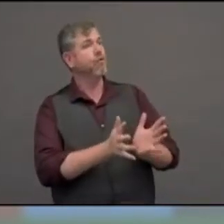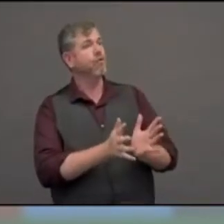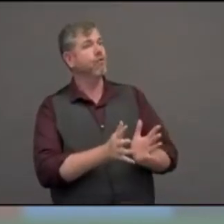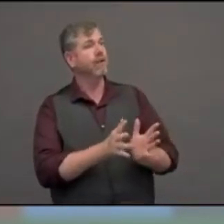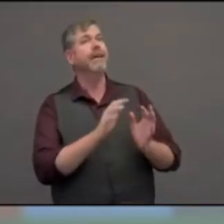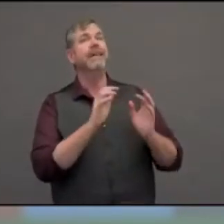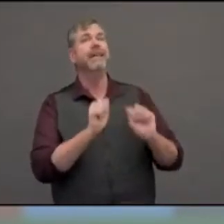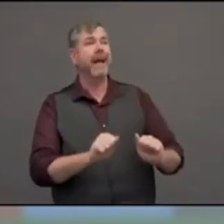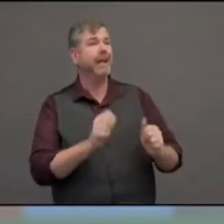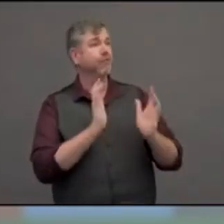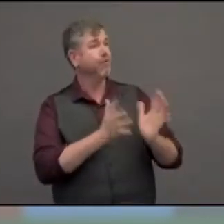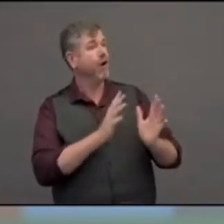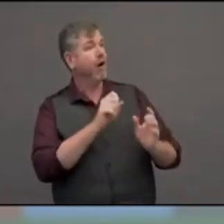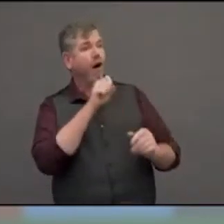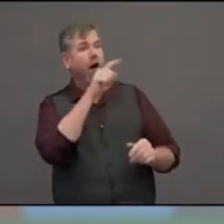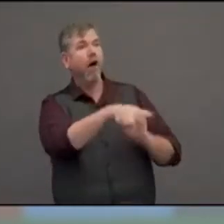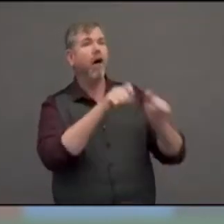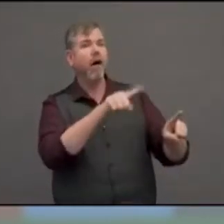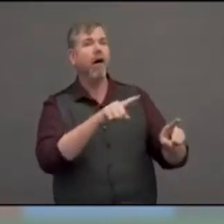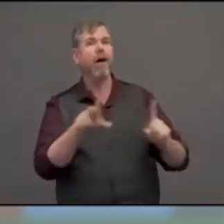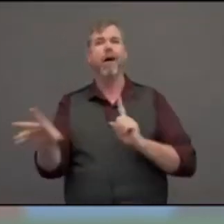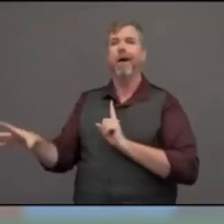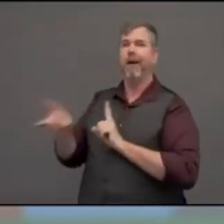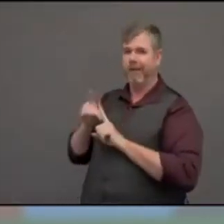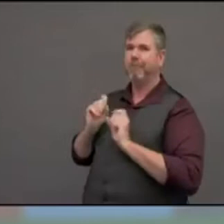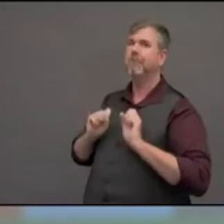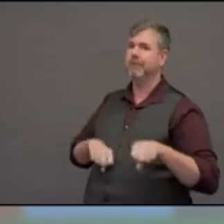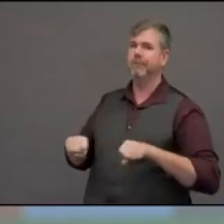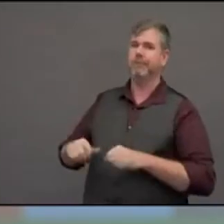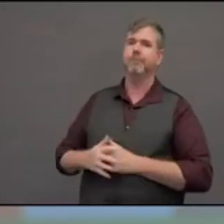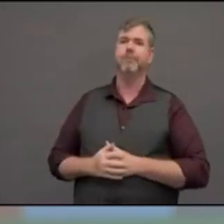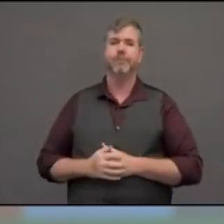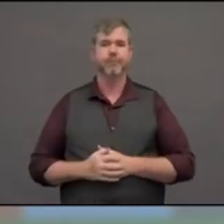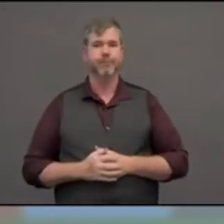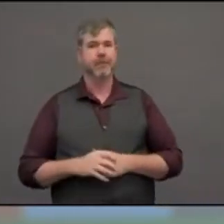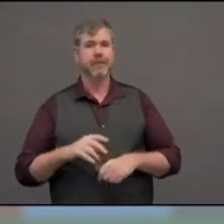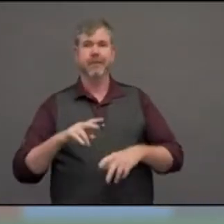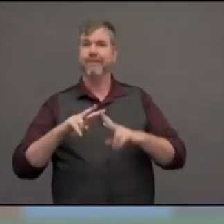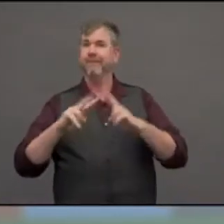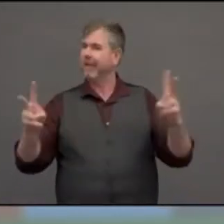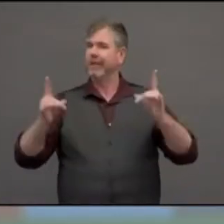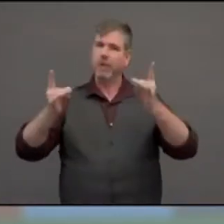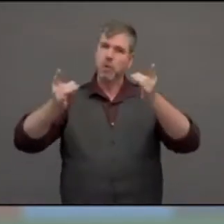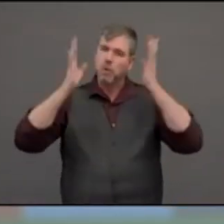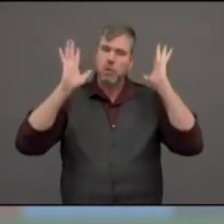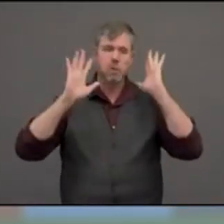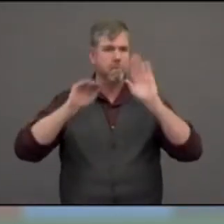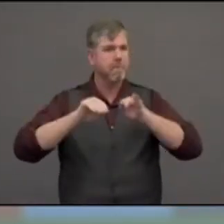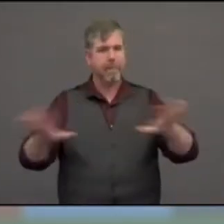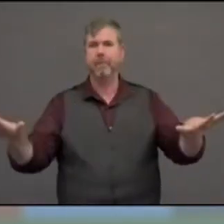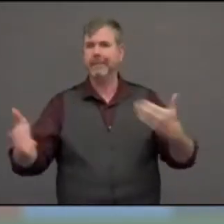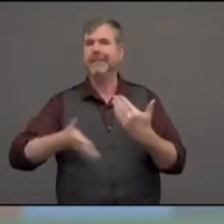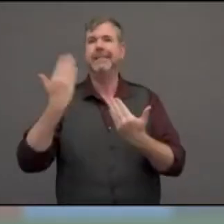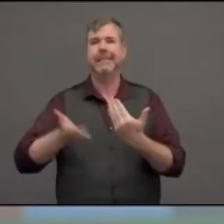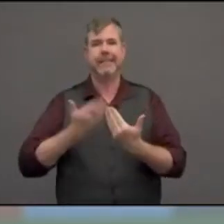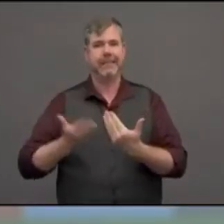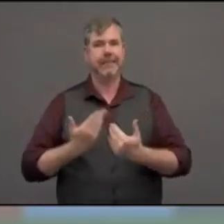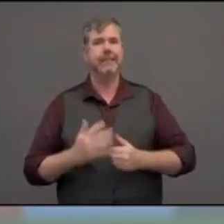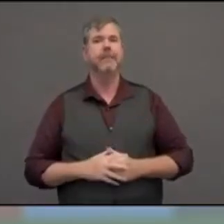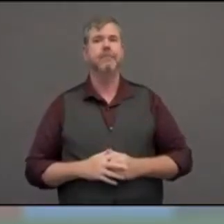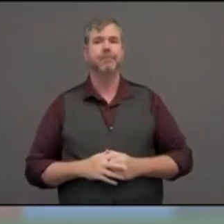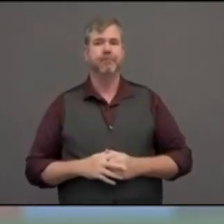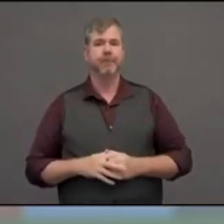originally thought, perhaps, and we will continue to learn more and more about this virus. So are we going to demonstrate?